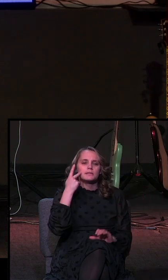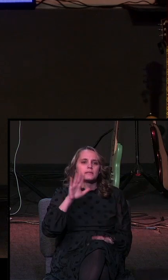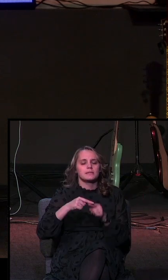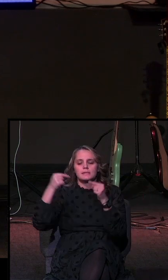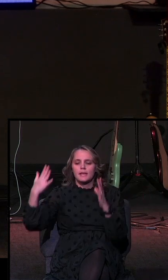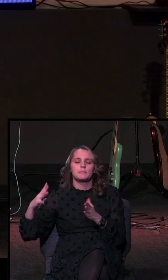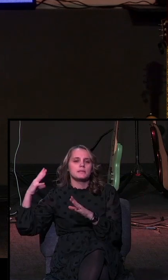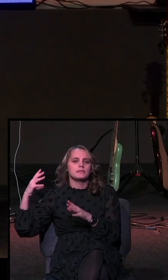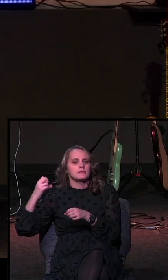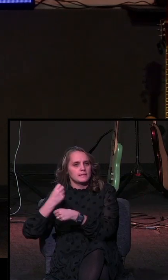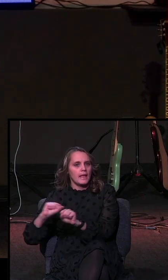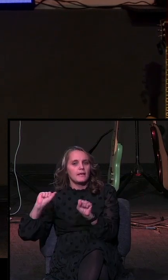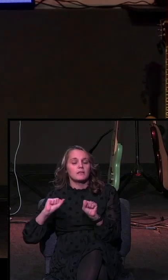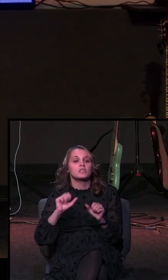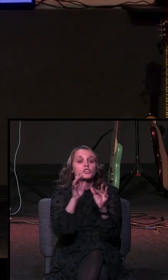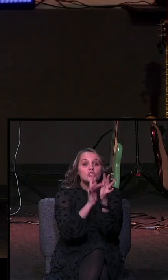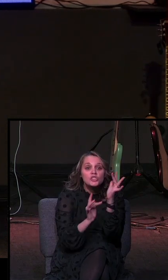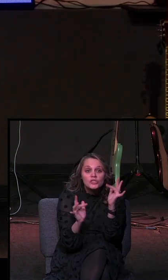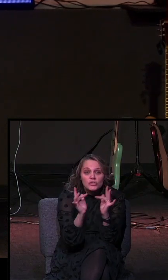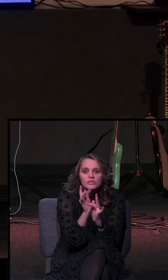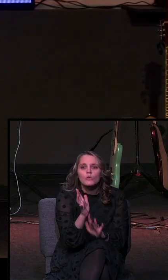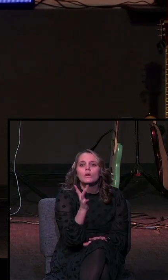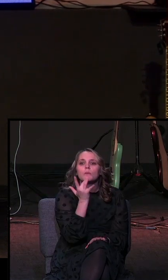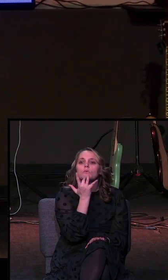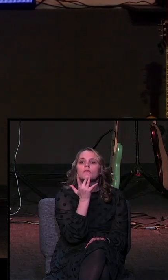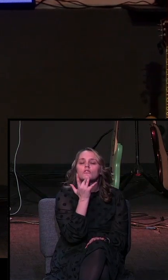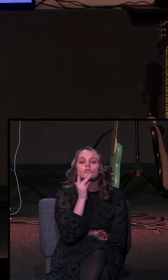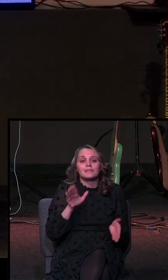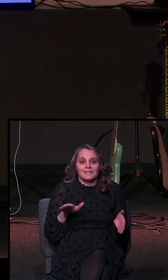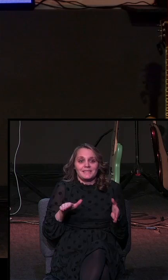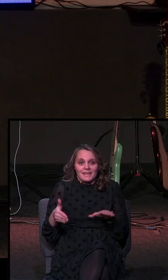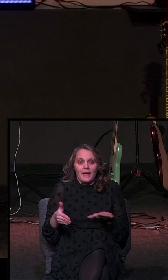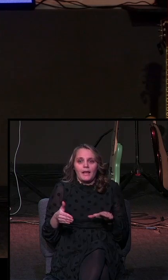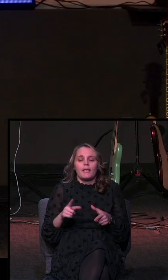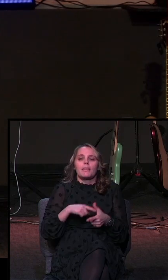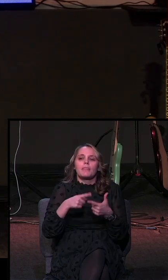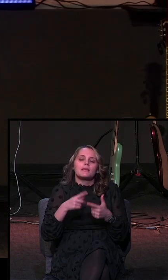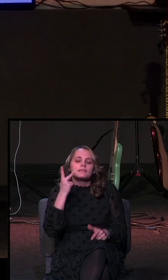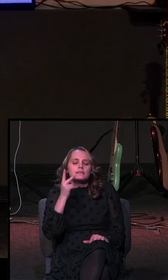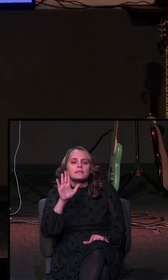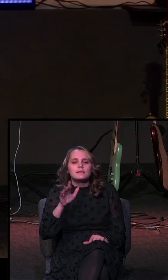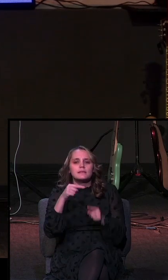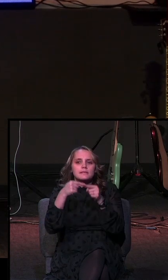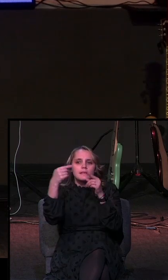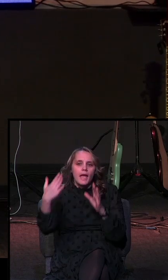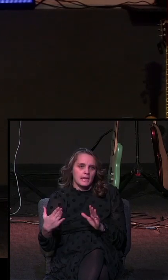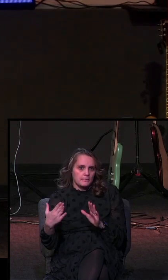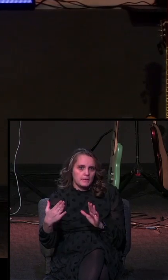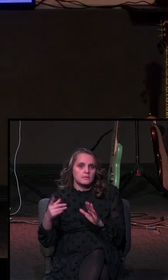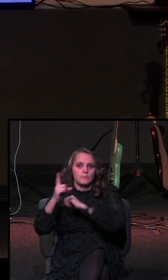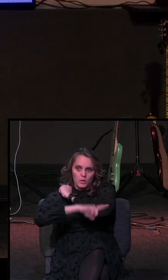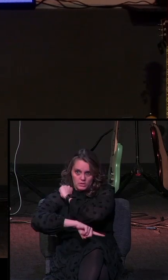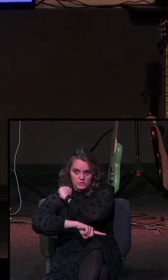Jesus would rather die than see his enemies condemned. That's why Jonah doesn't care about the 120,000, because he